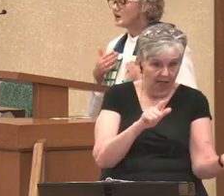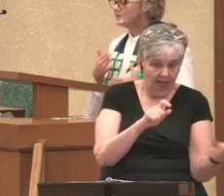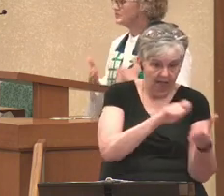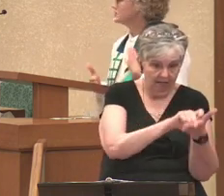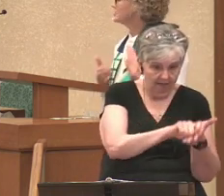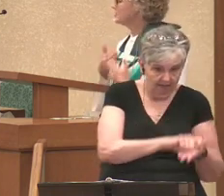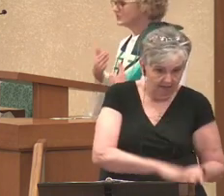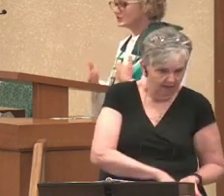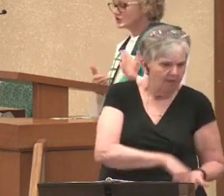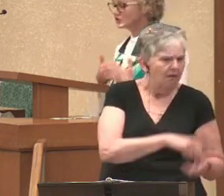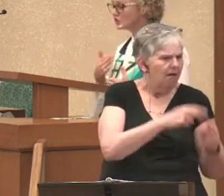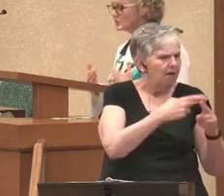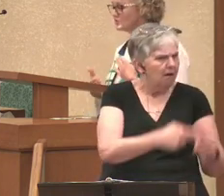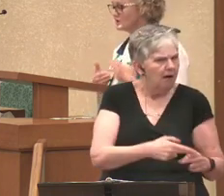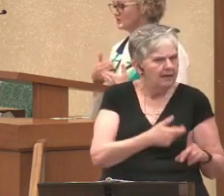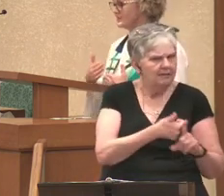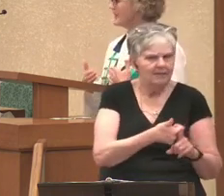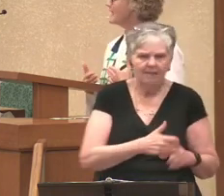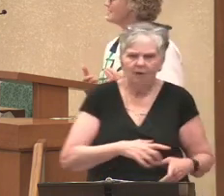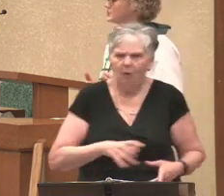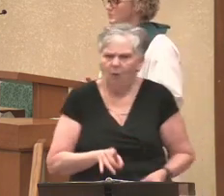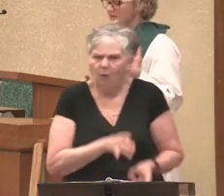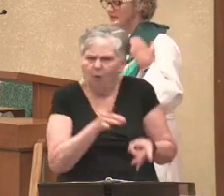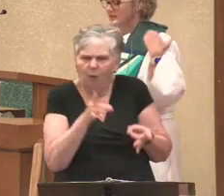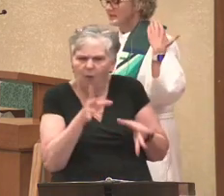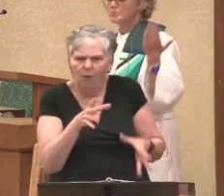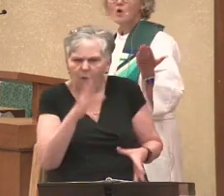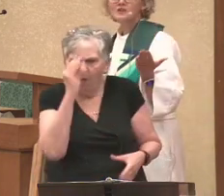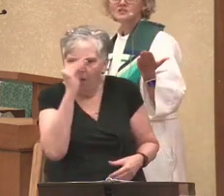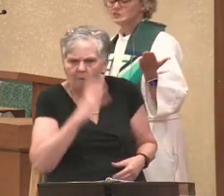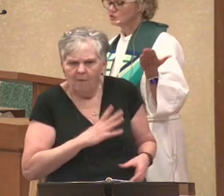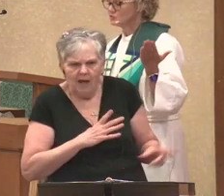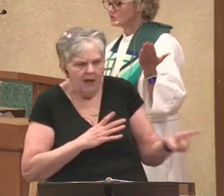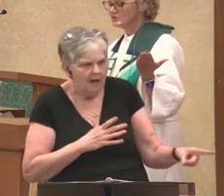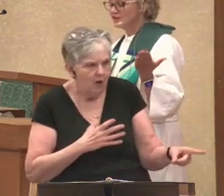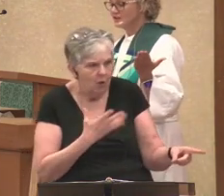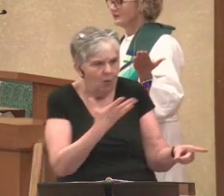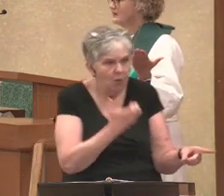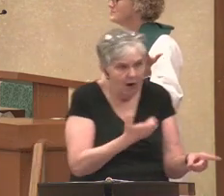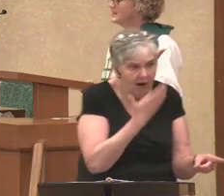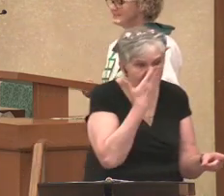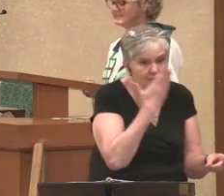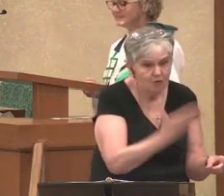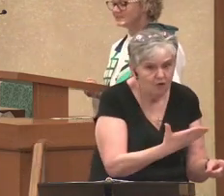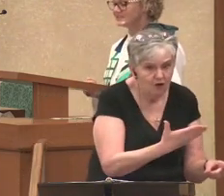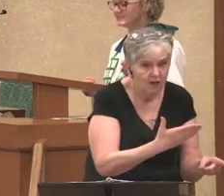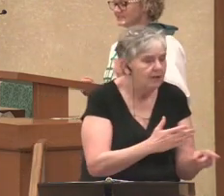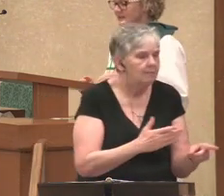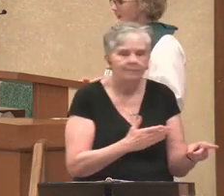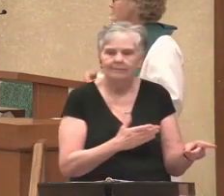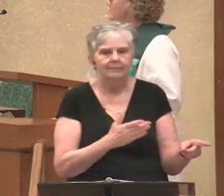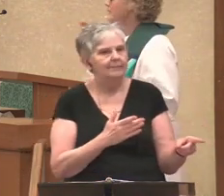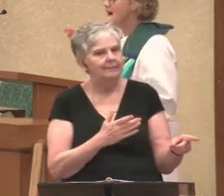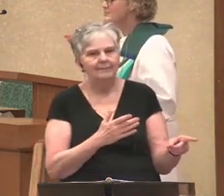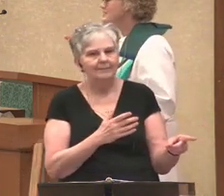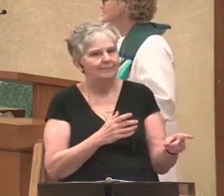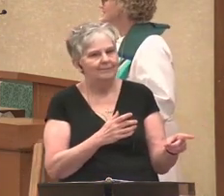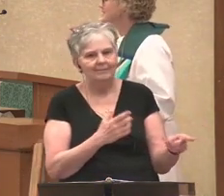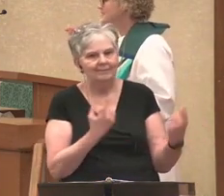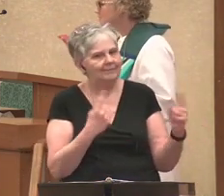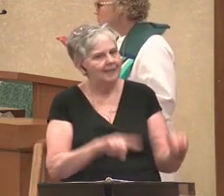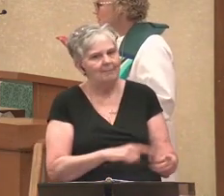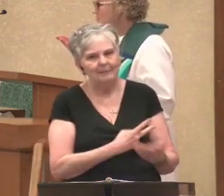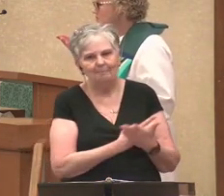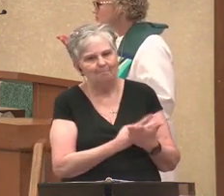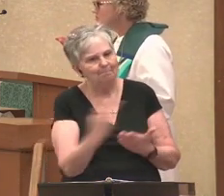He's describing this inner turmoil he has when he wants to do good, but he doesn't. And the bad things